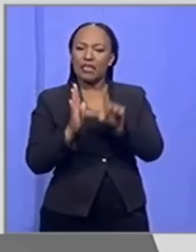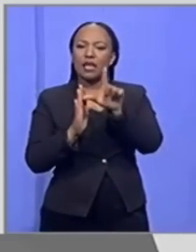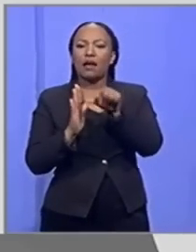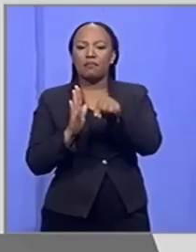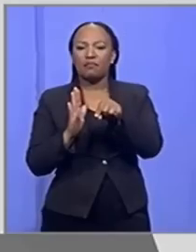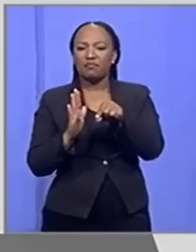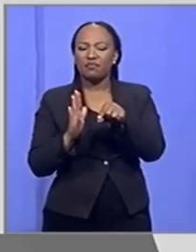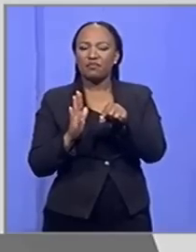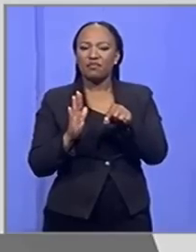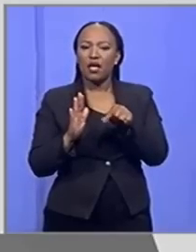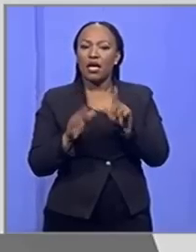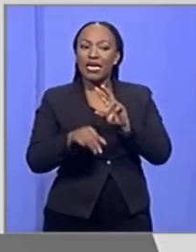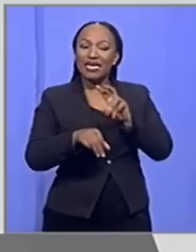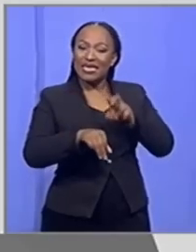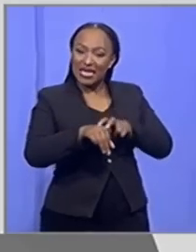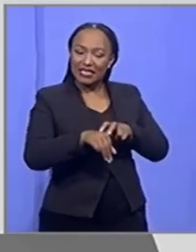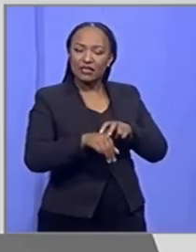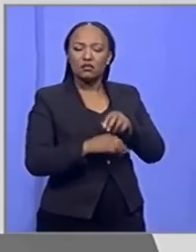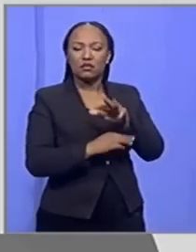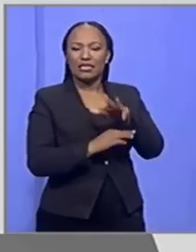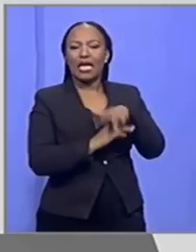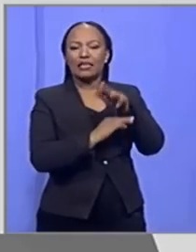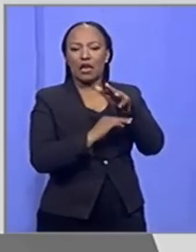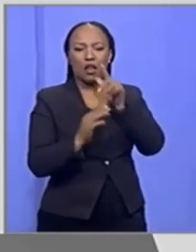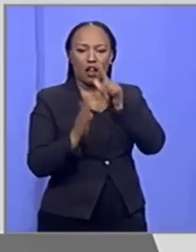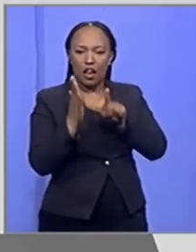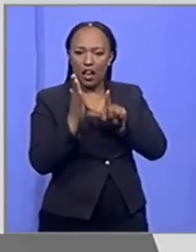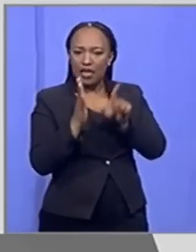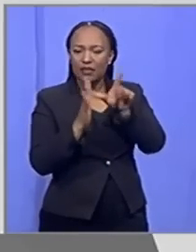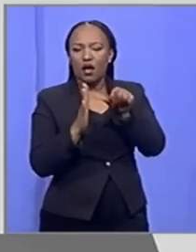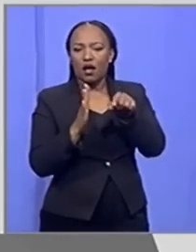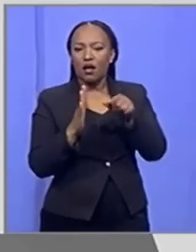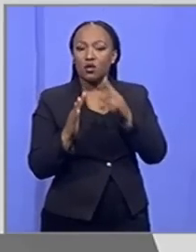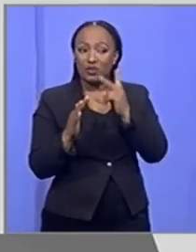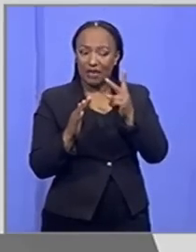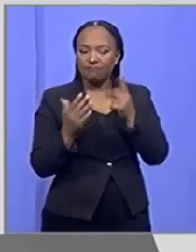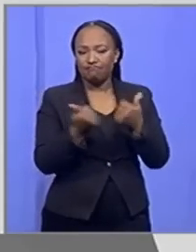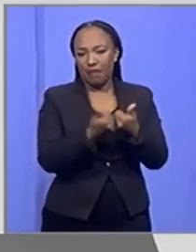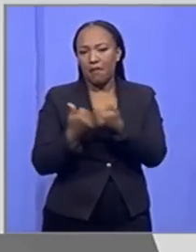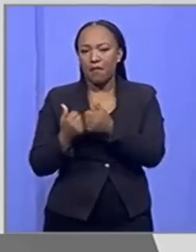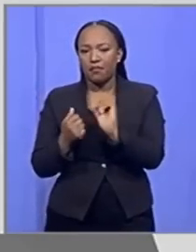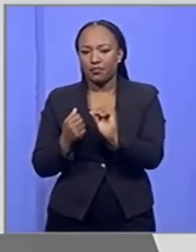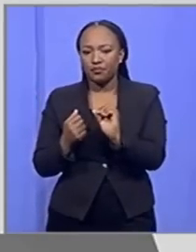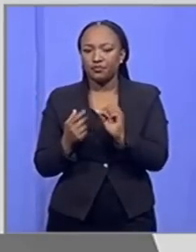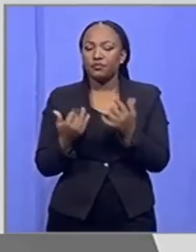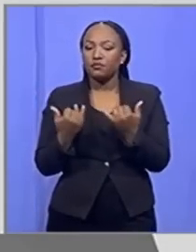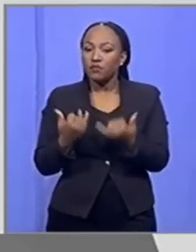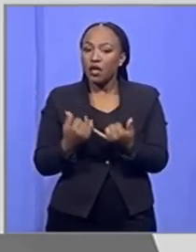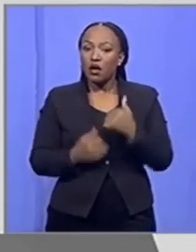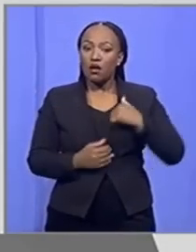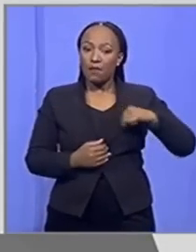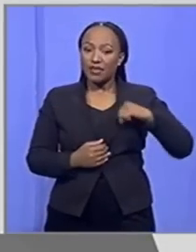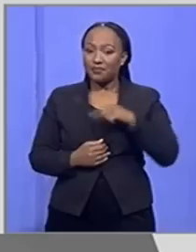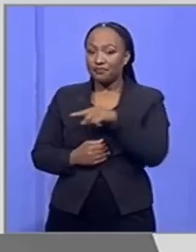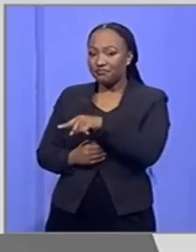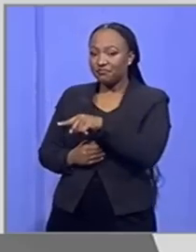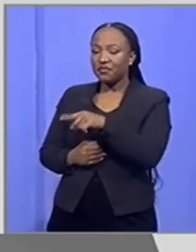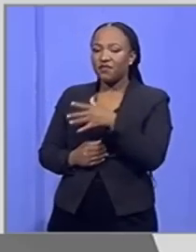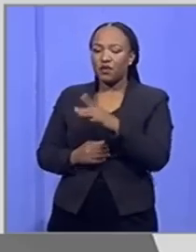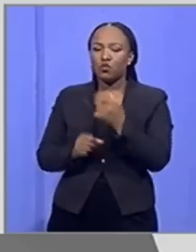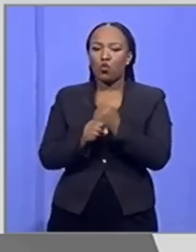etsa 19 megaliters ho no ba bontsha hore phepetso e teng. Ke ka ho masepala o sebetsa